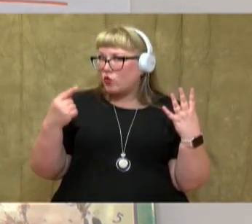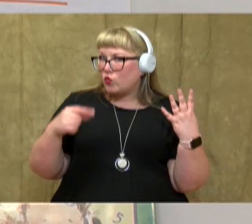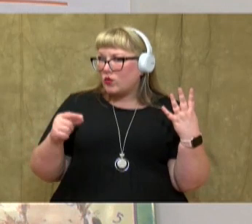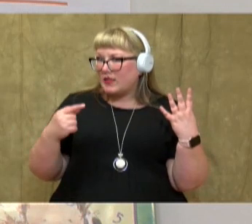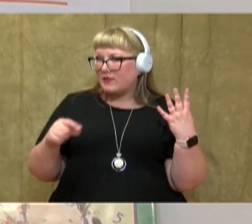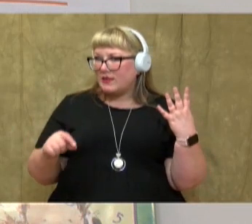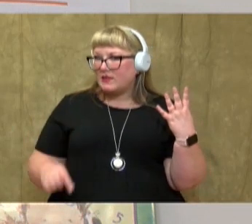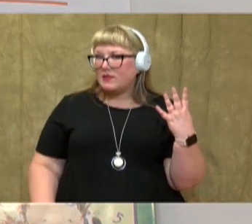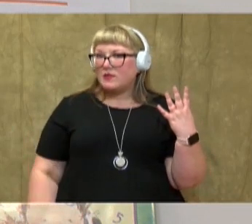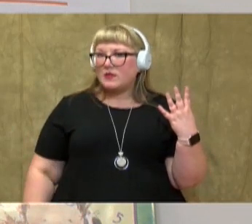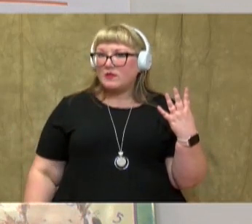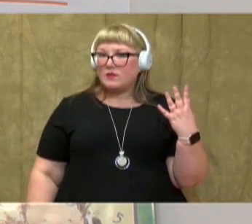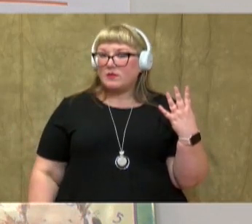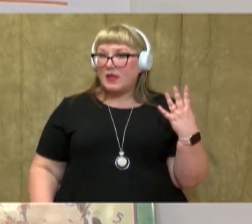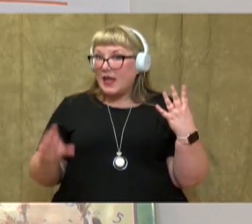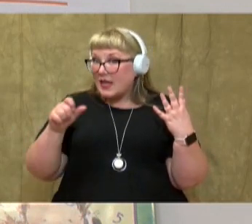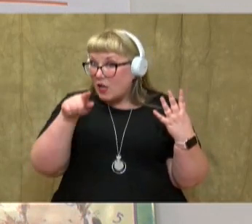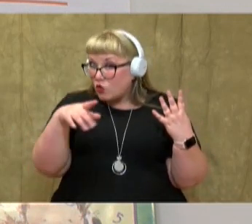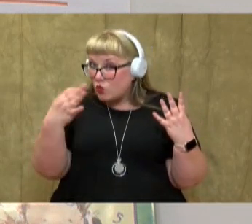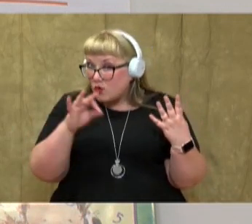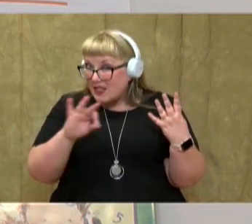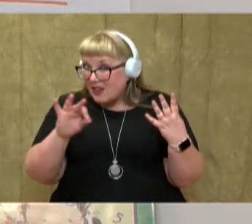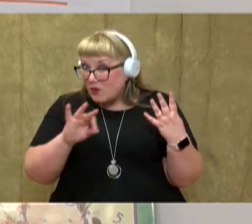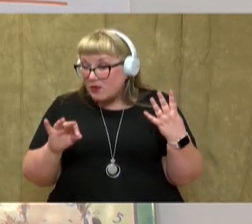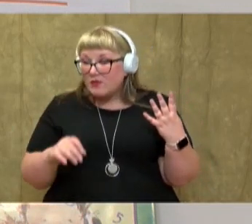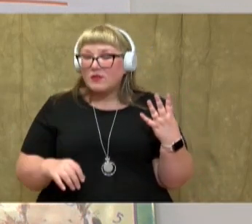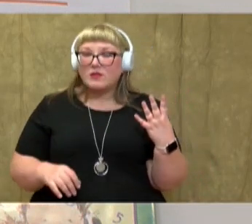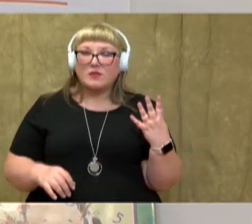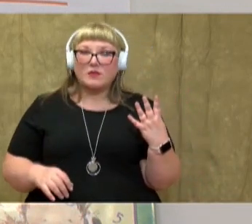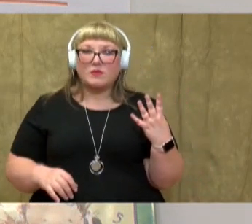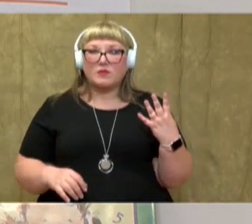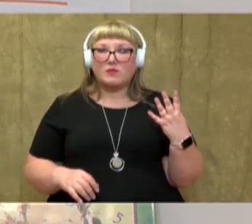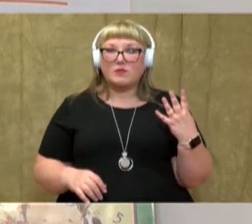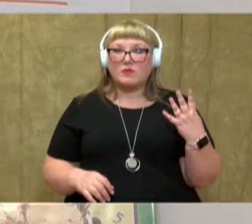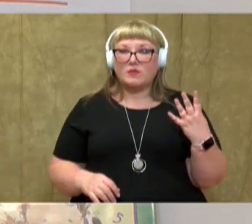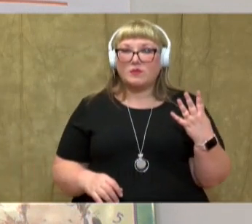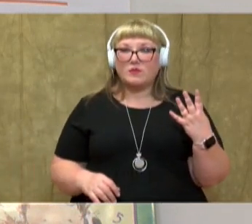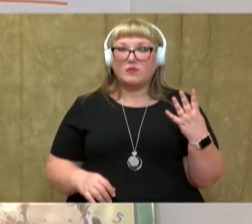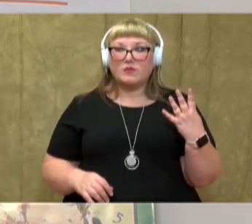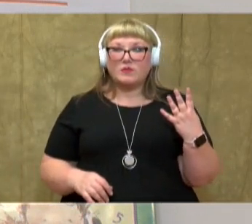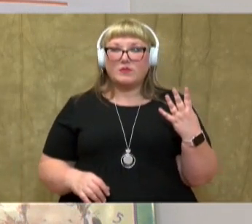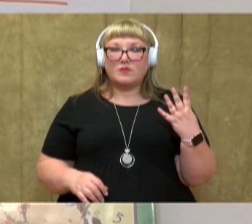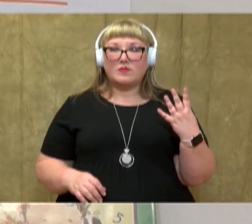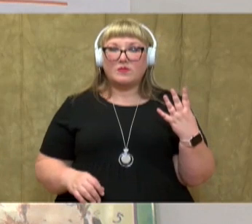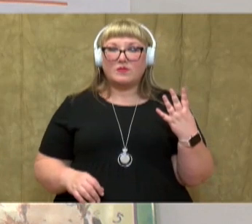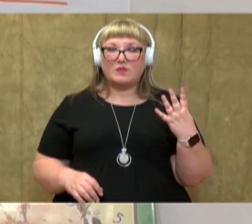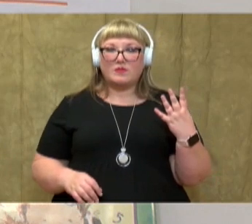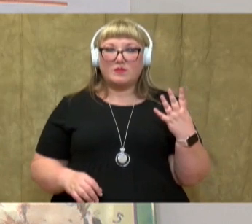have in our green basket, or how many green dots we have in our 10 frame?